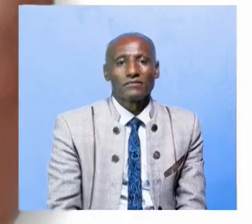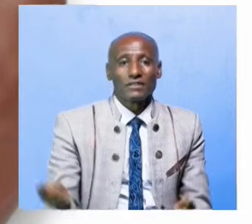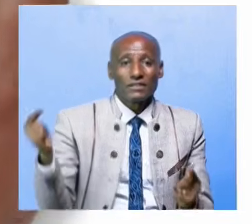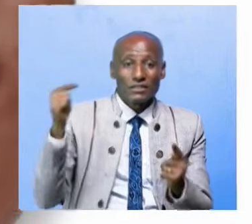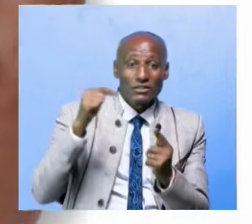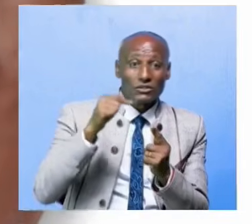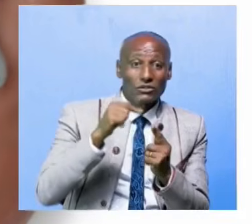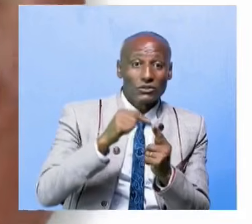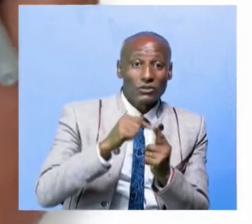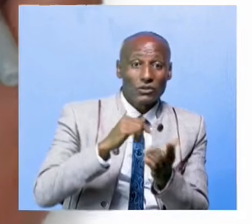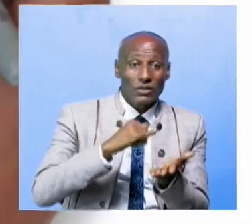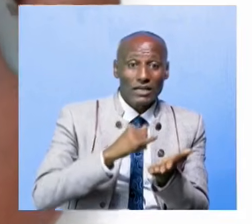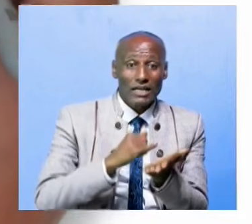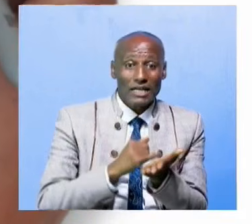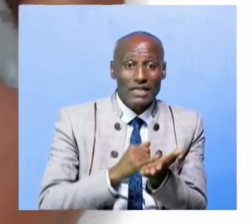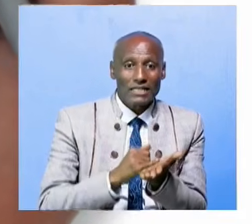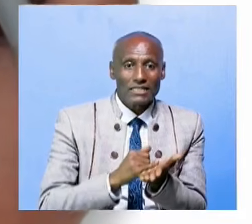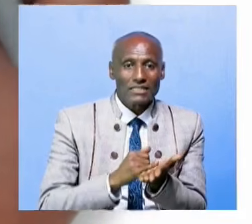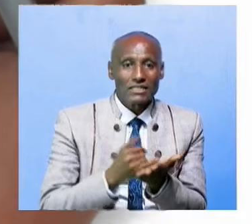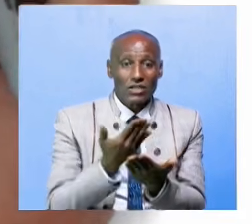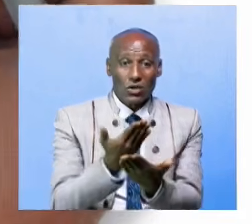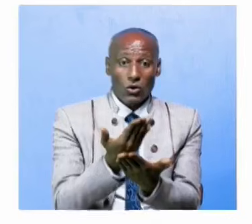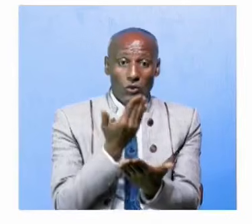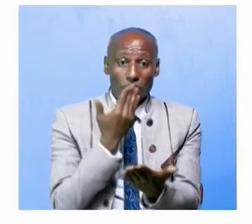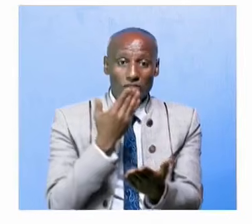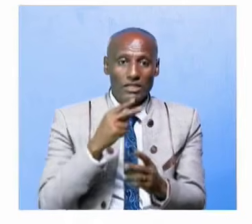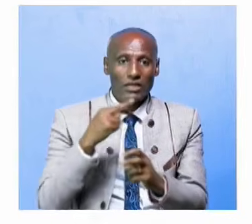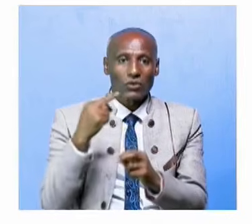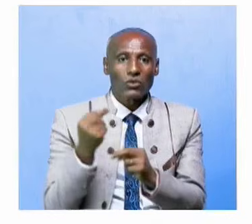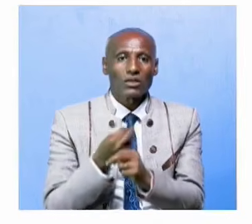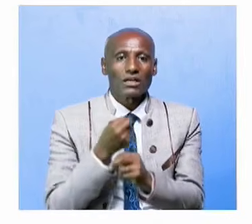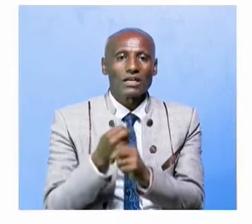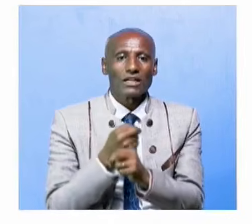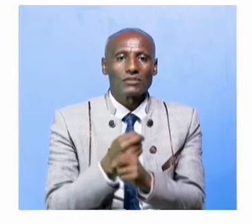to its original or natural state.